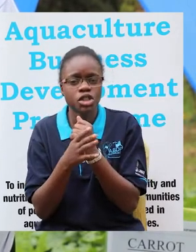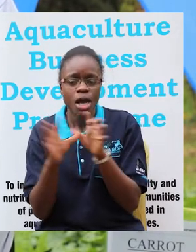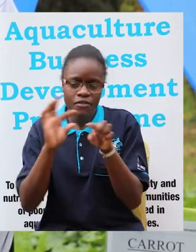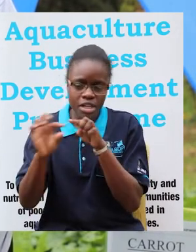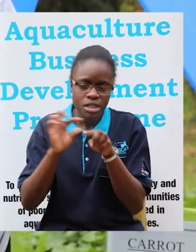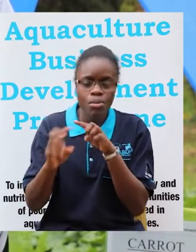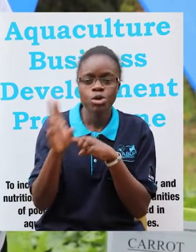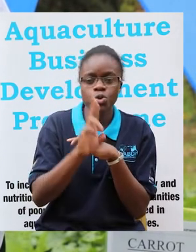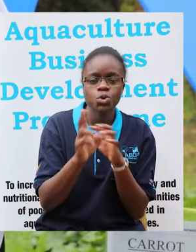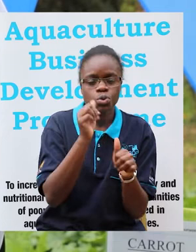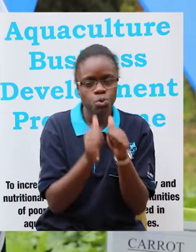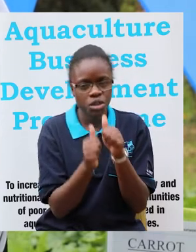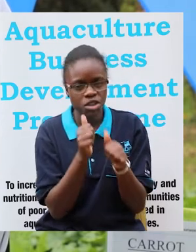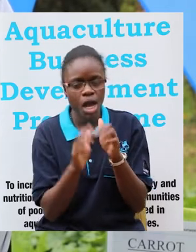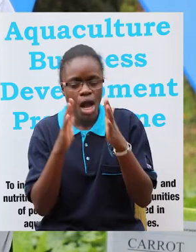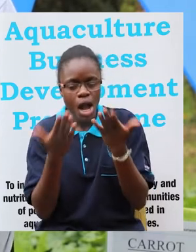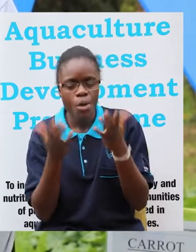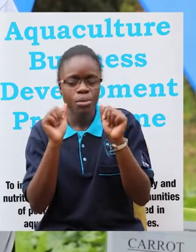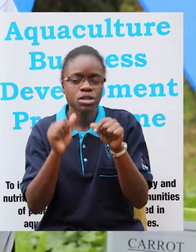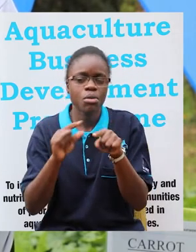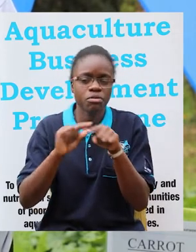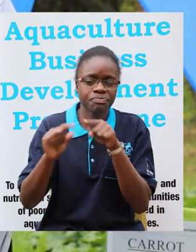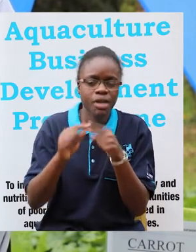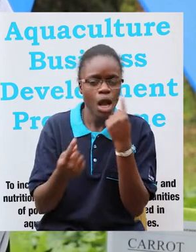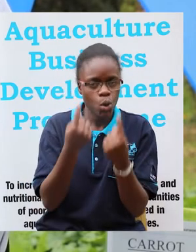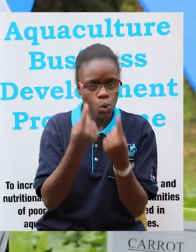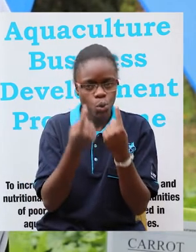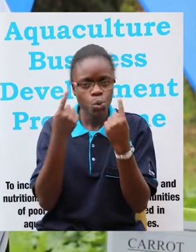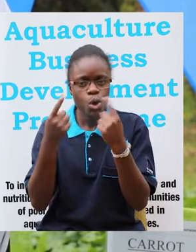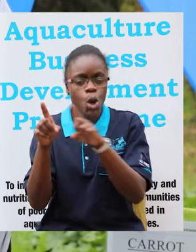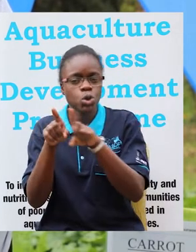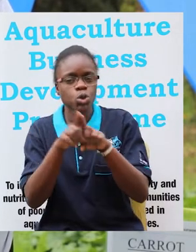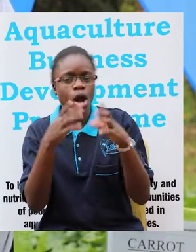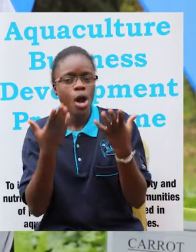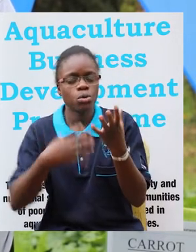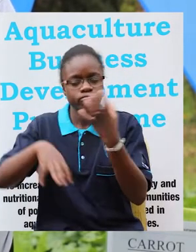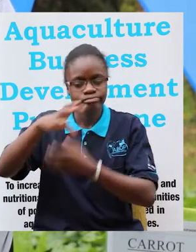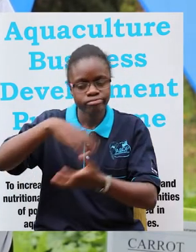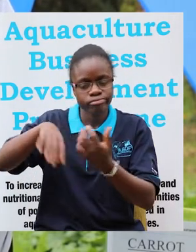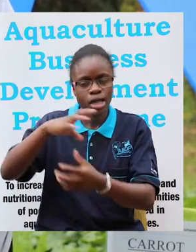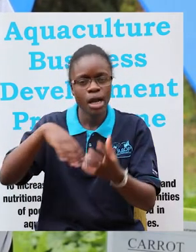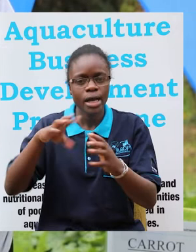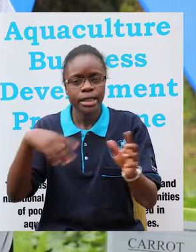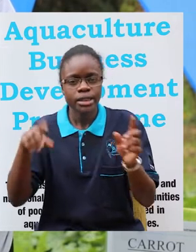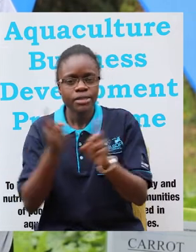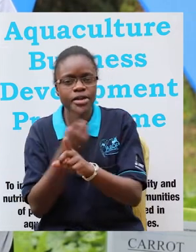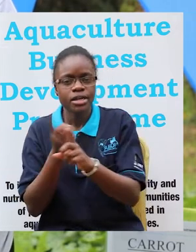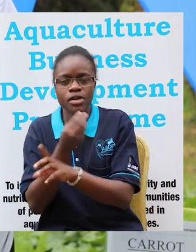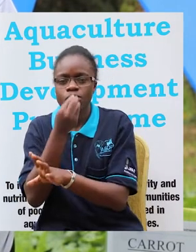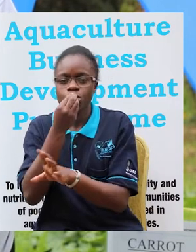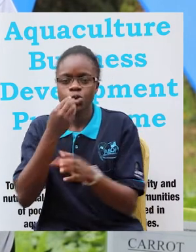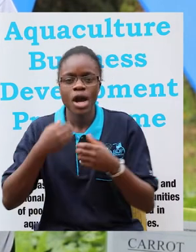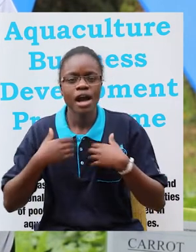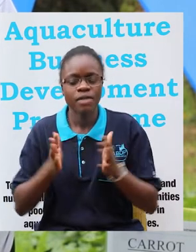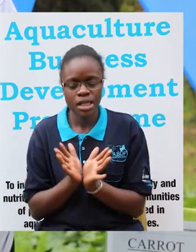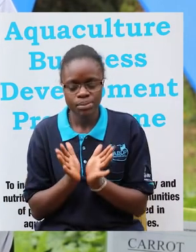with, the vegetables we can use, how to prepare those vegetables, and even how to combine the various foods so that